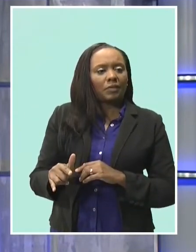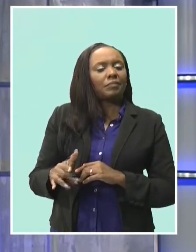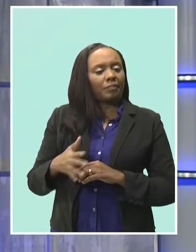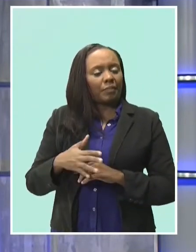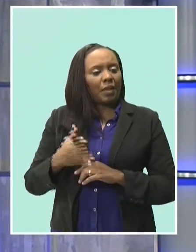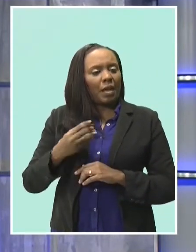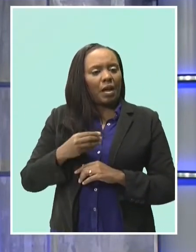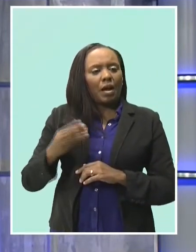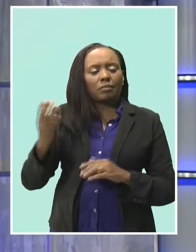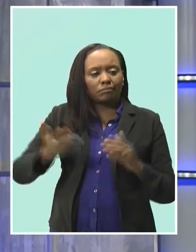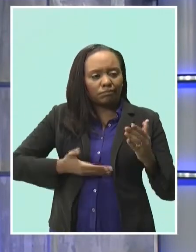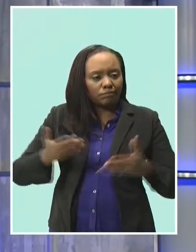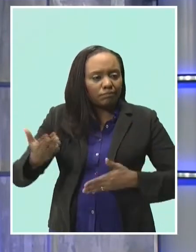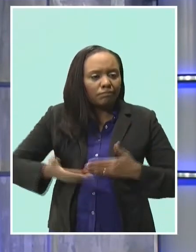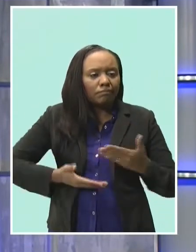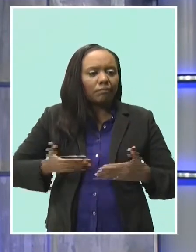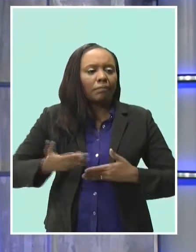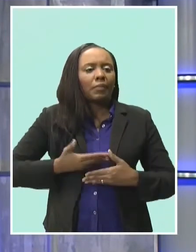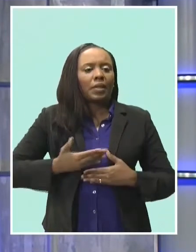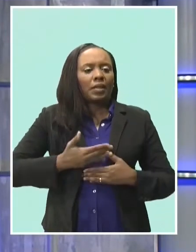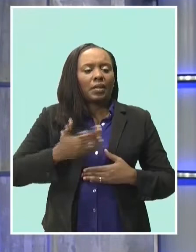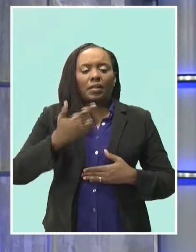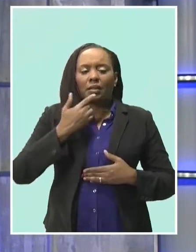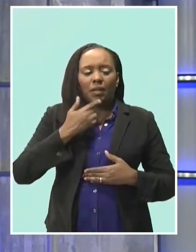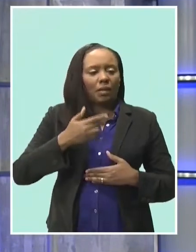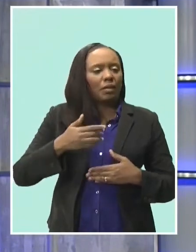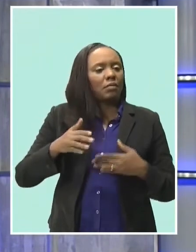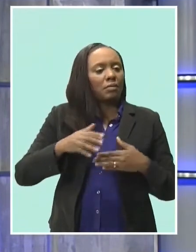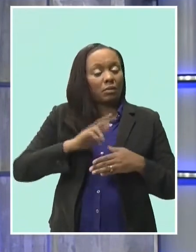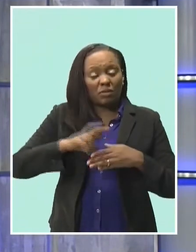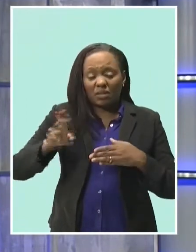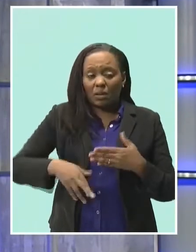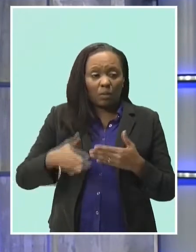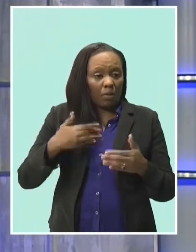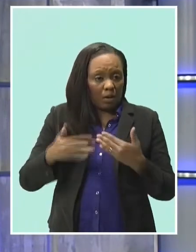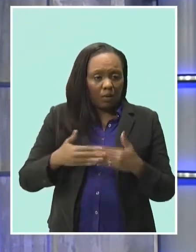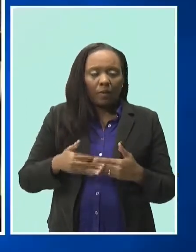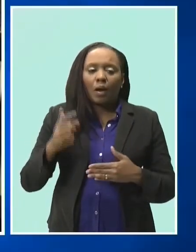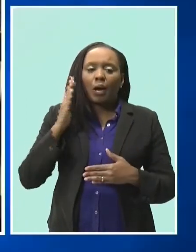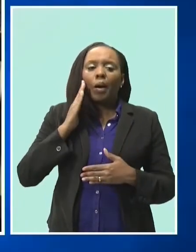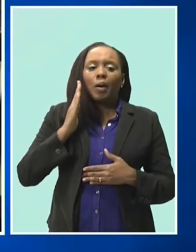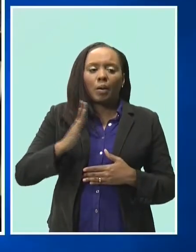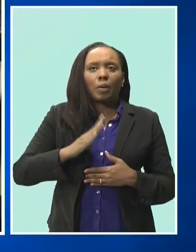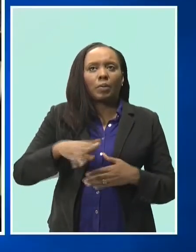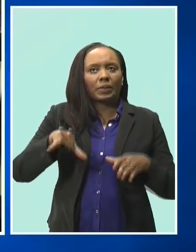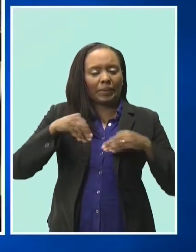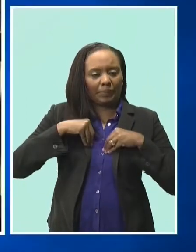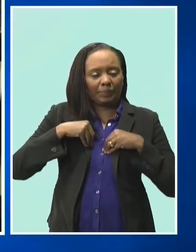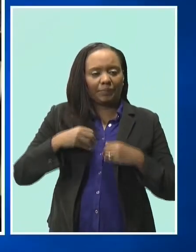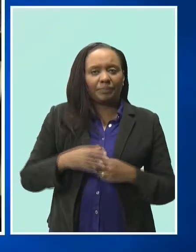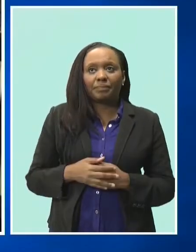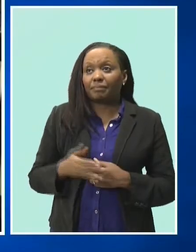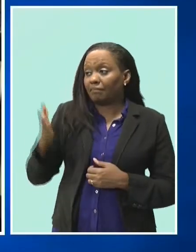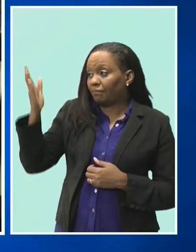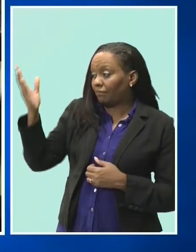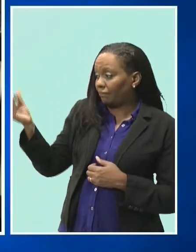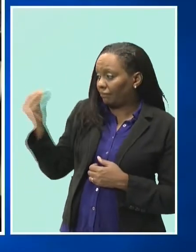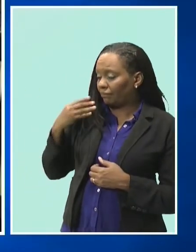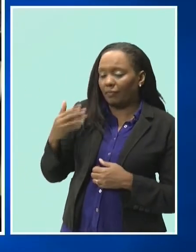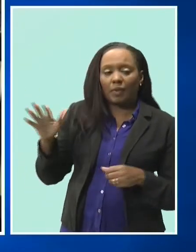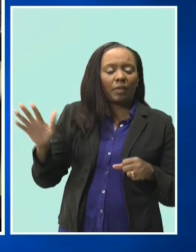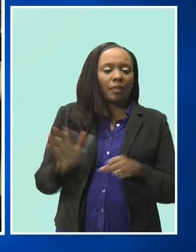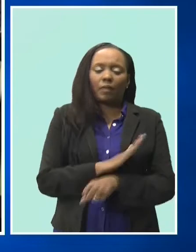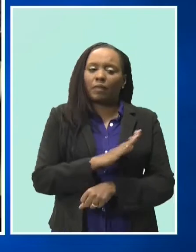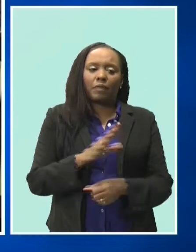of the recount, noting that he will abide by the result. The entire nation is awaiting the completion